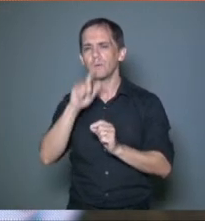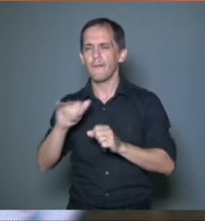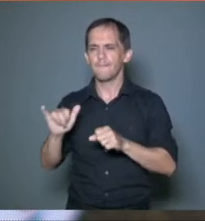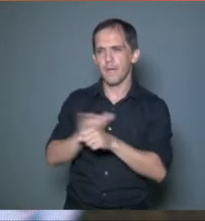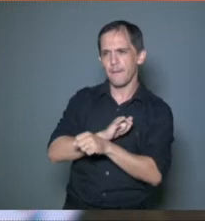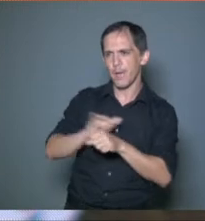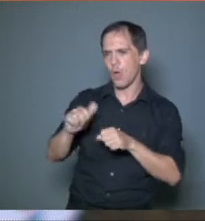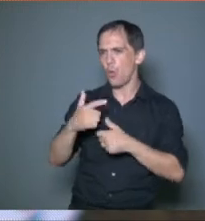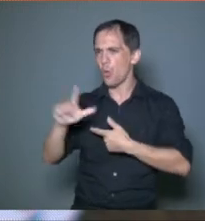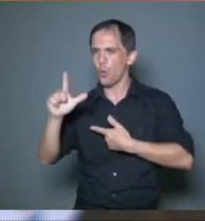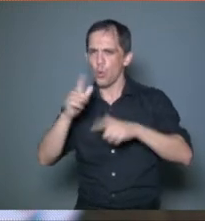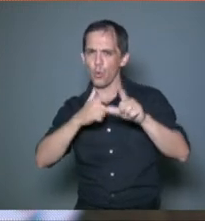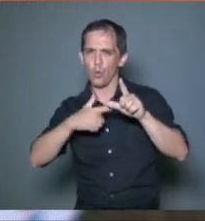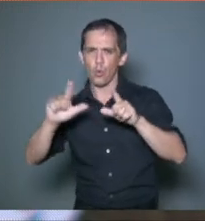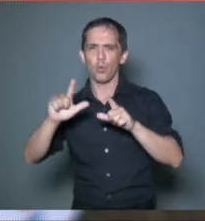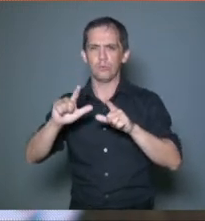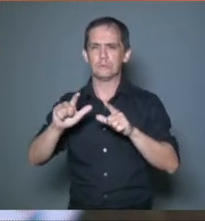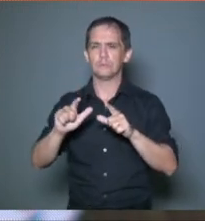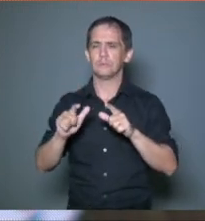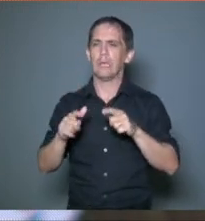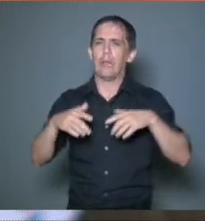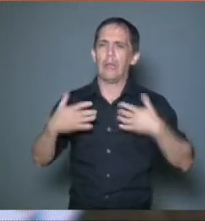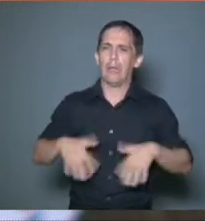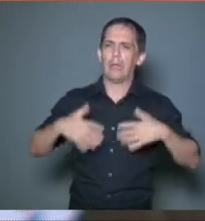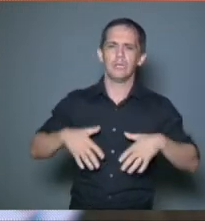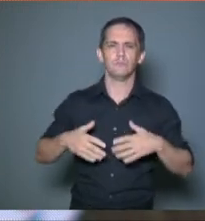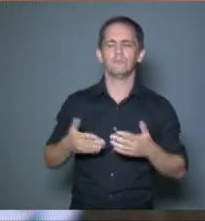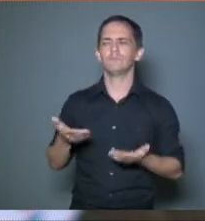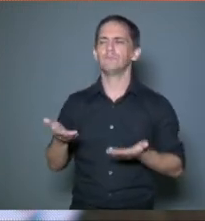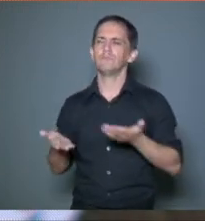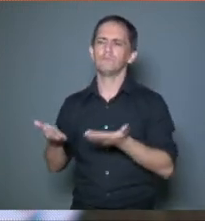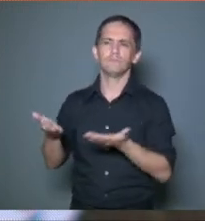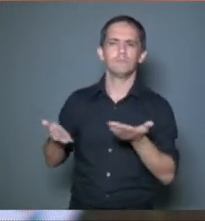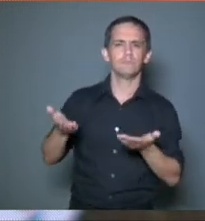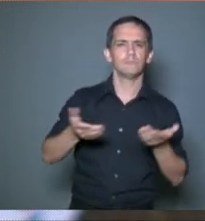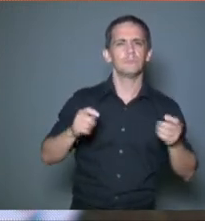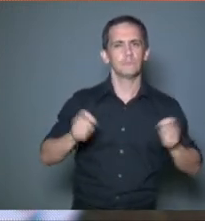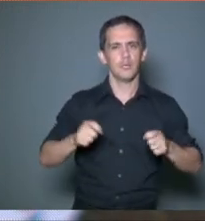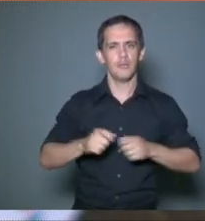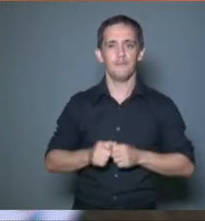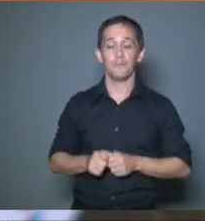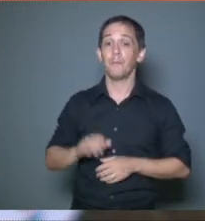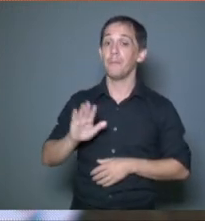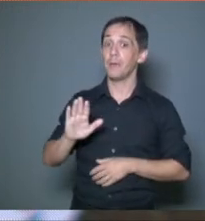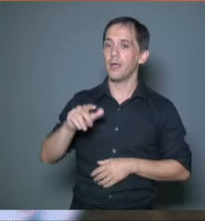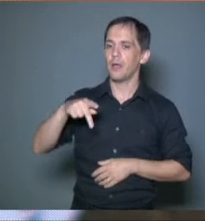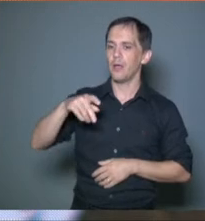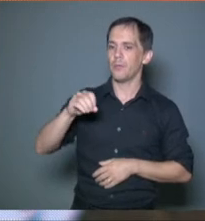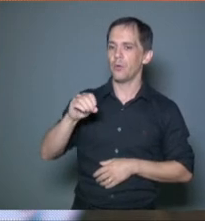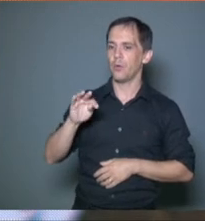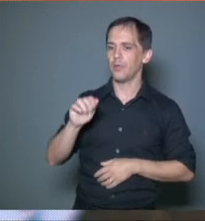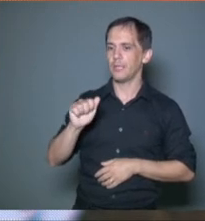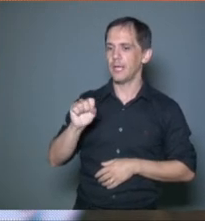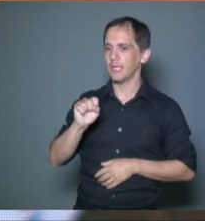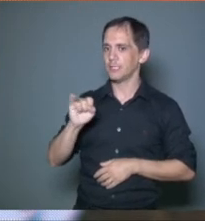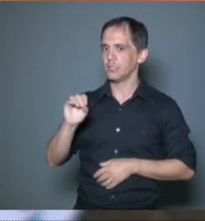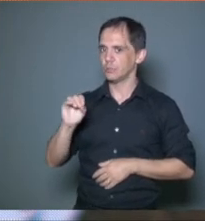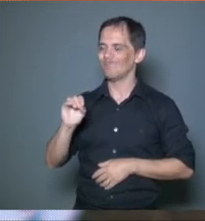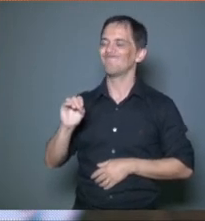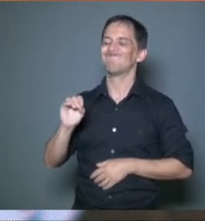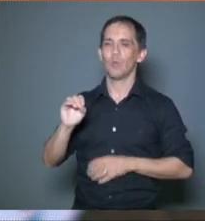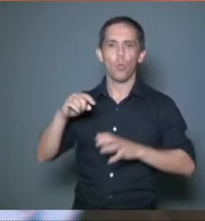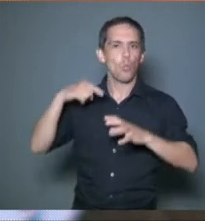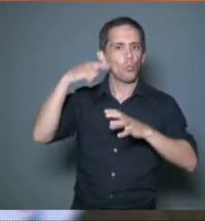there'll be a balance in supply because demand will be lower. In the case of